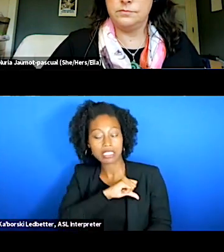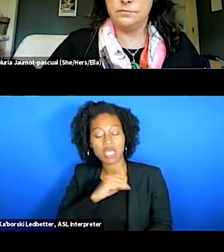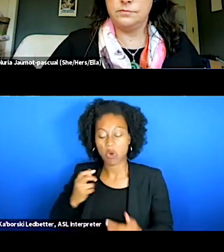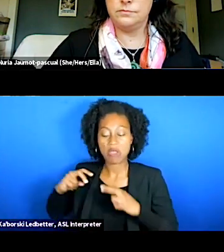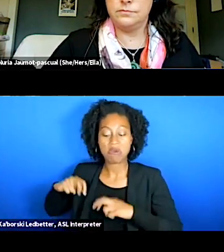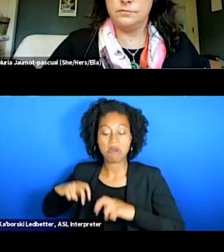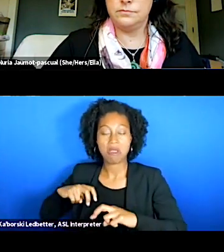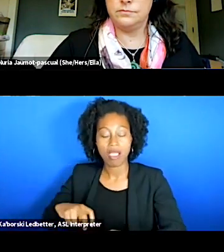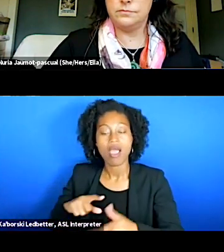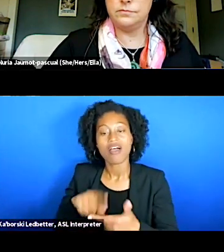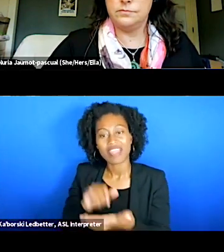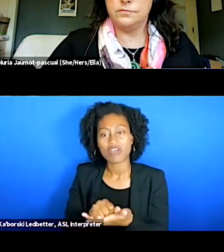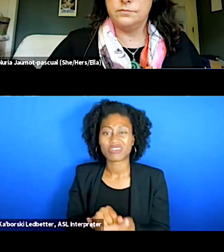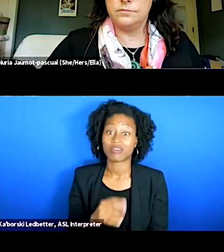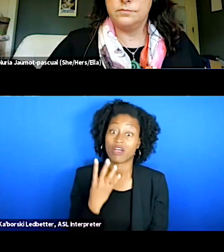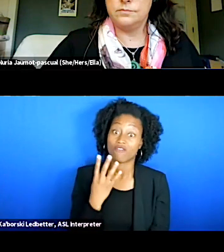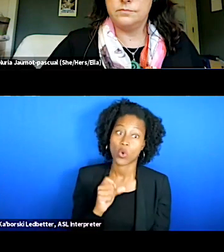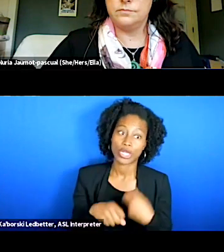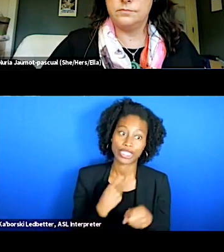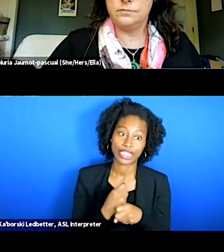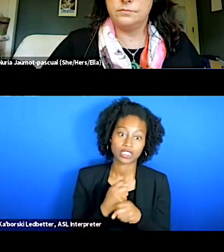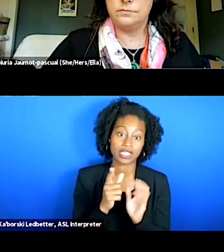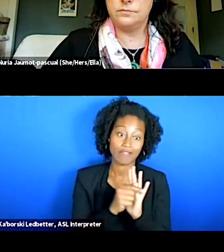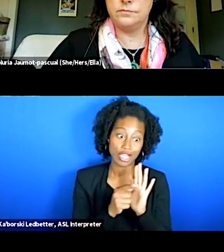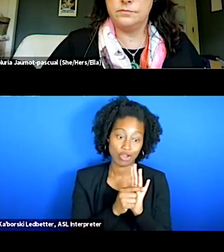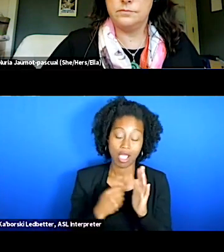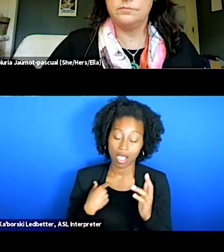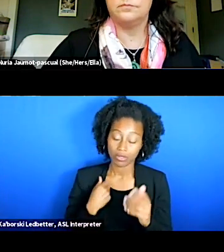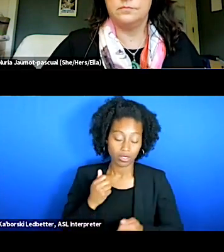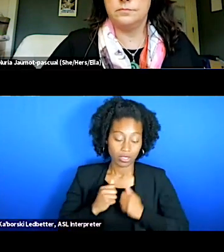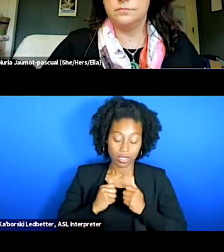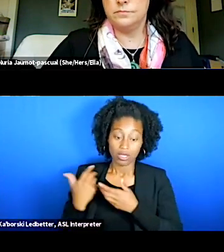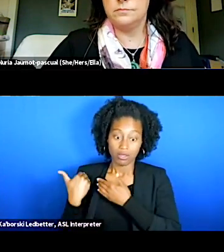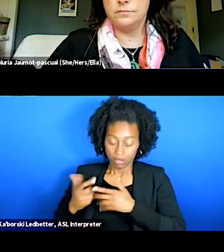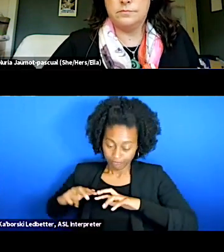40 years of literature. Since that study, that